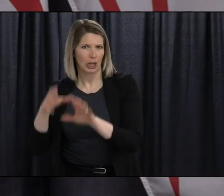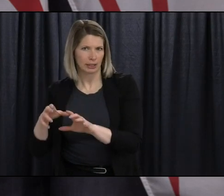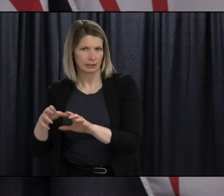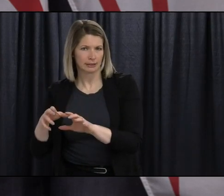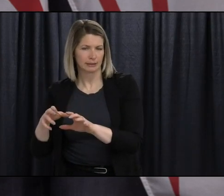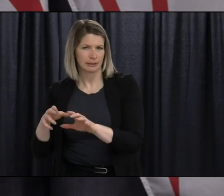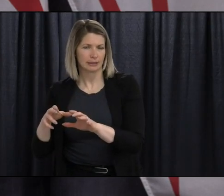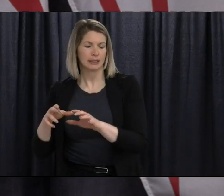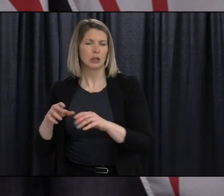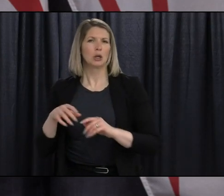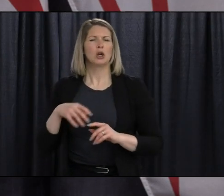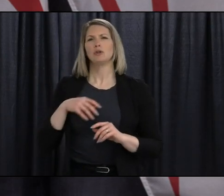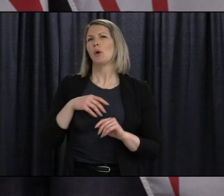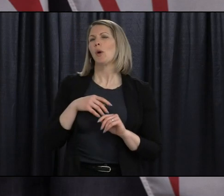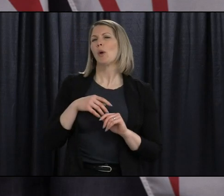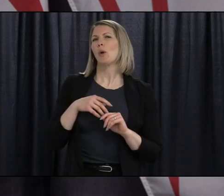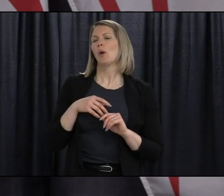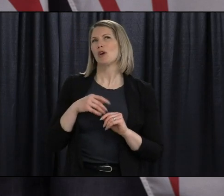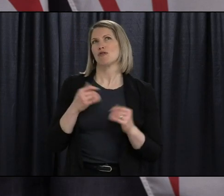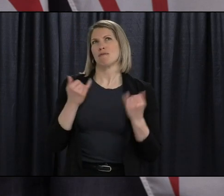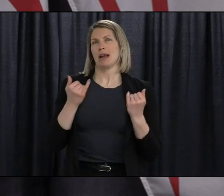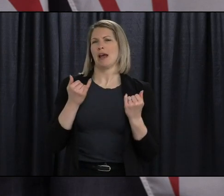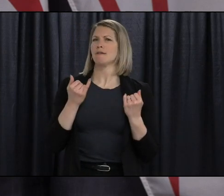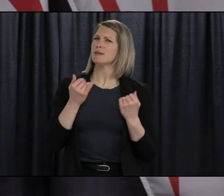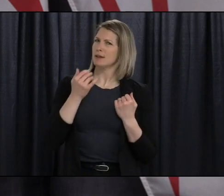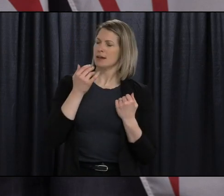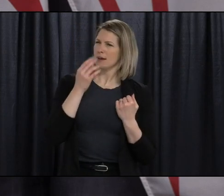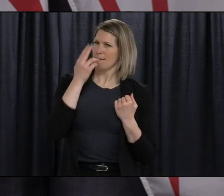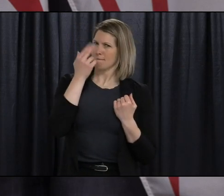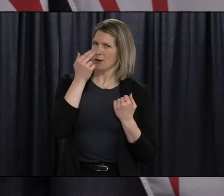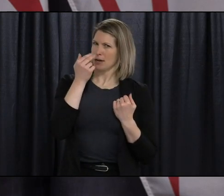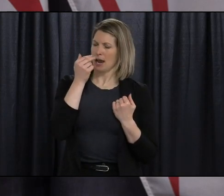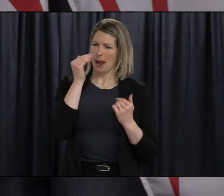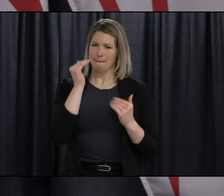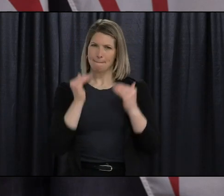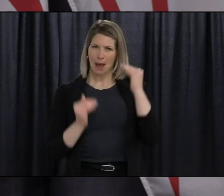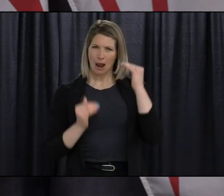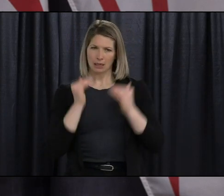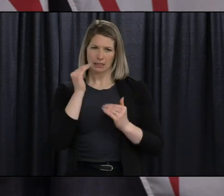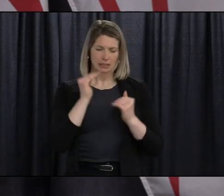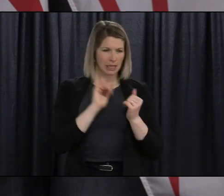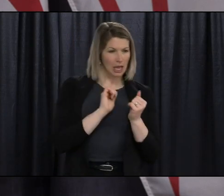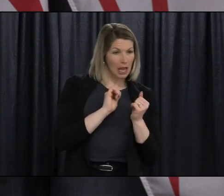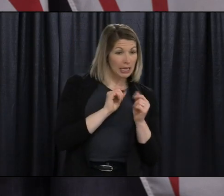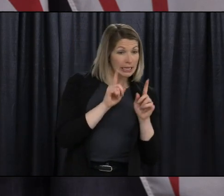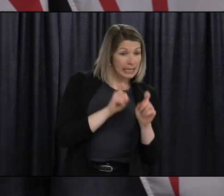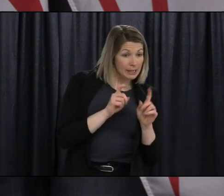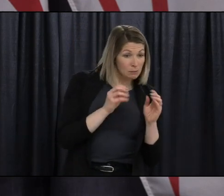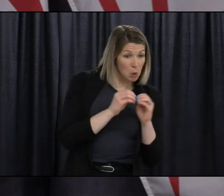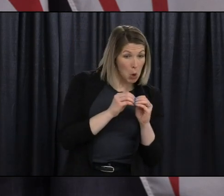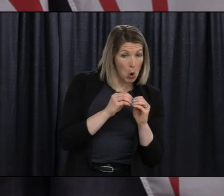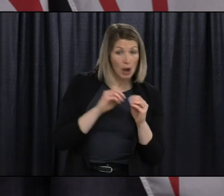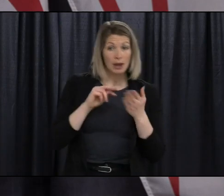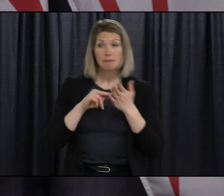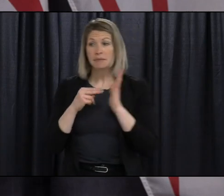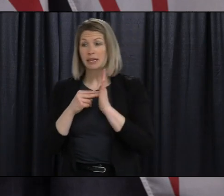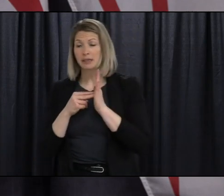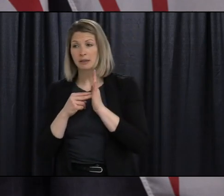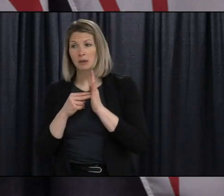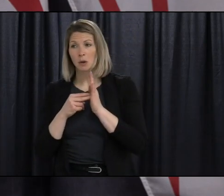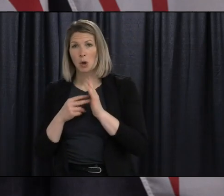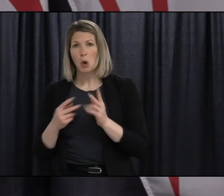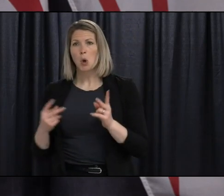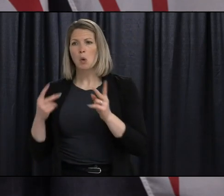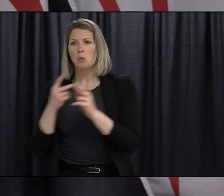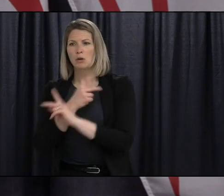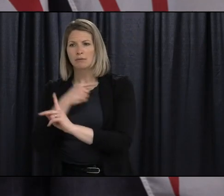question that it is designed to answer and that we can rely on for it to answer, or else